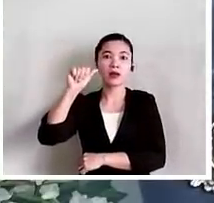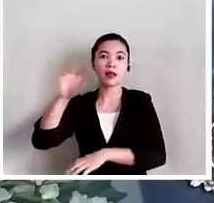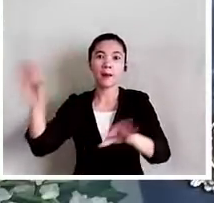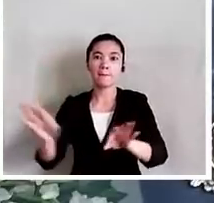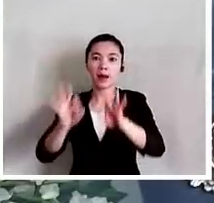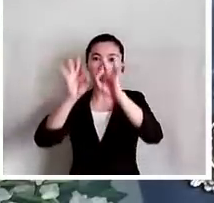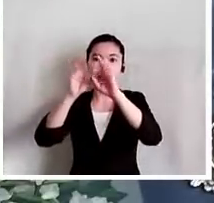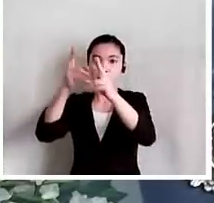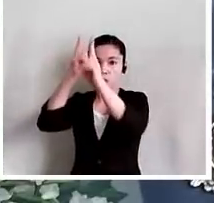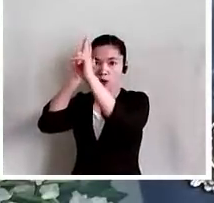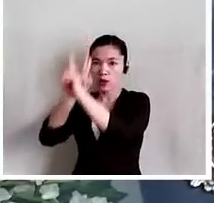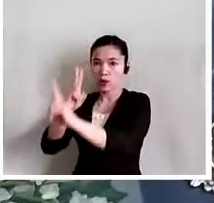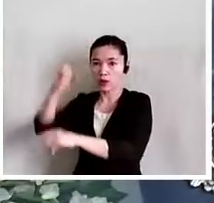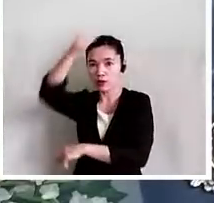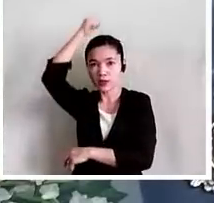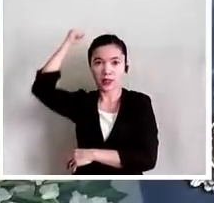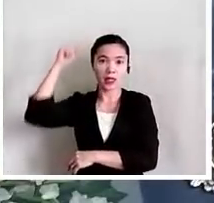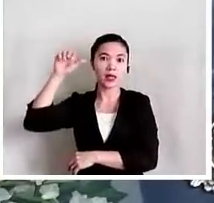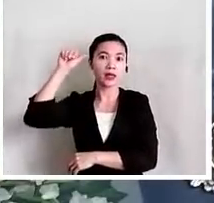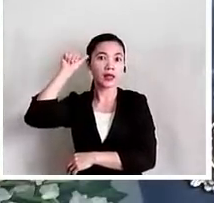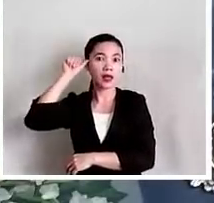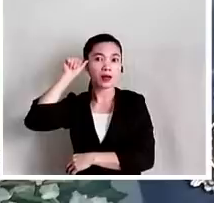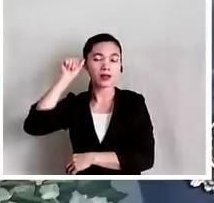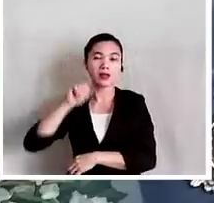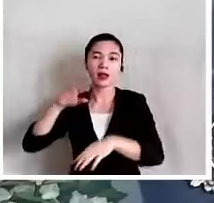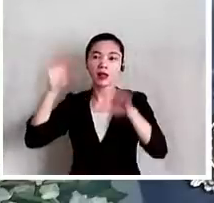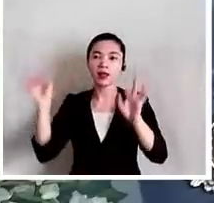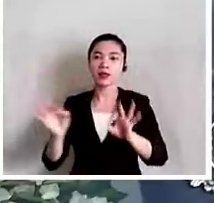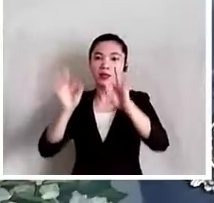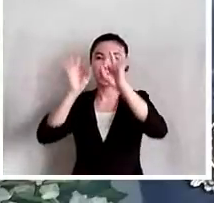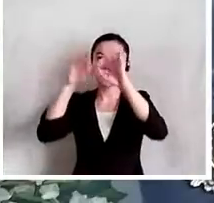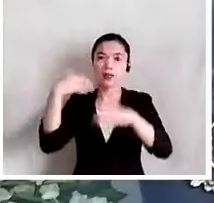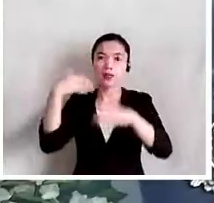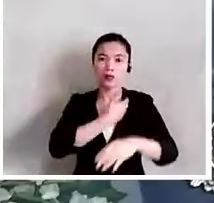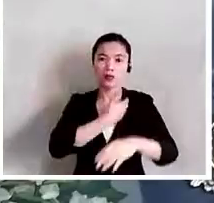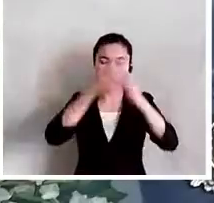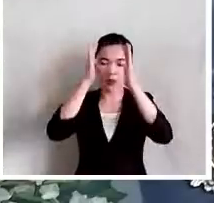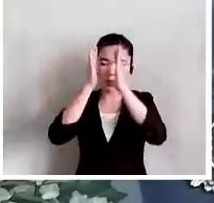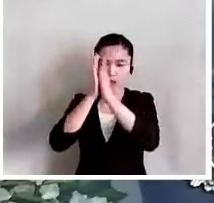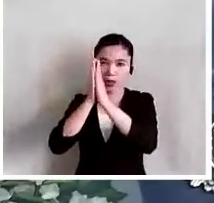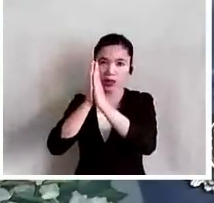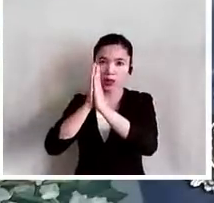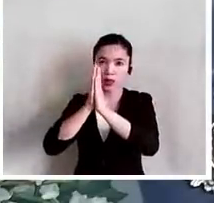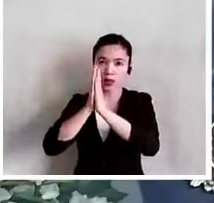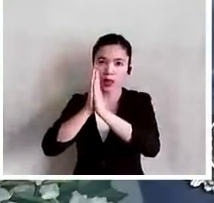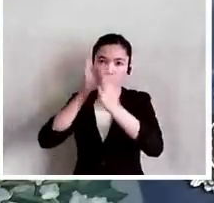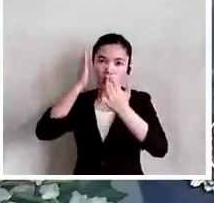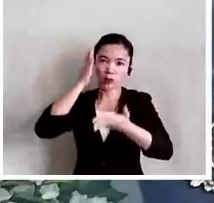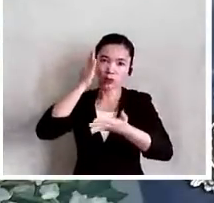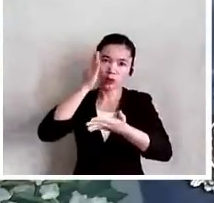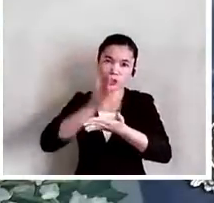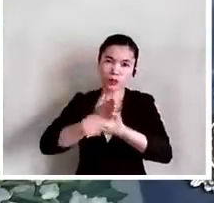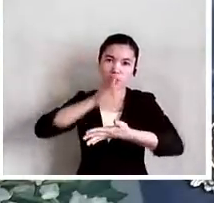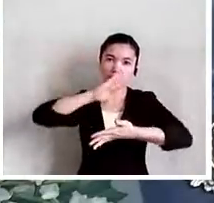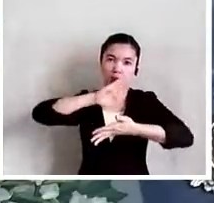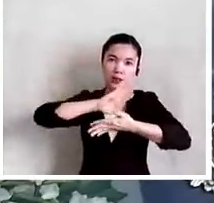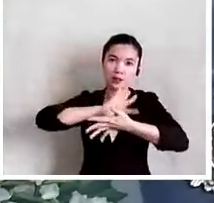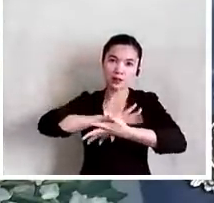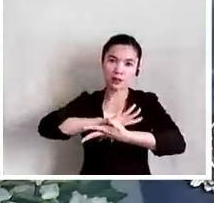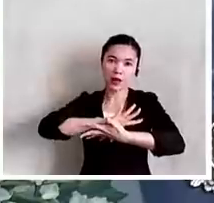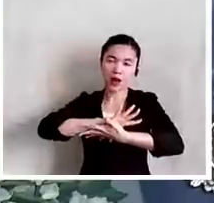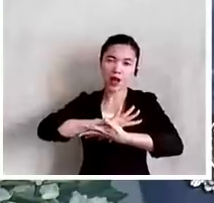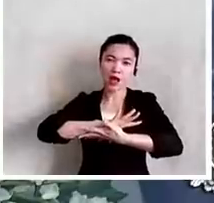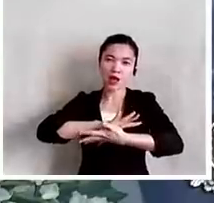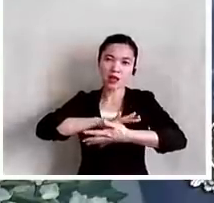Augustine. In this Mass, we pray for a swift end to the coronavirus pandemic that afflicts the